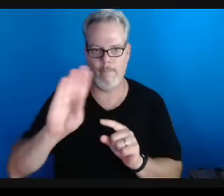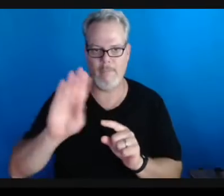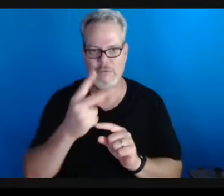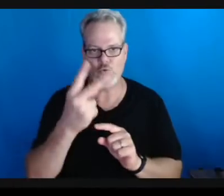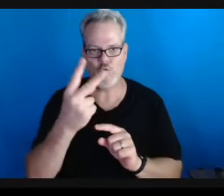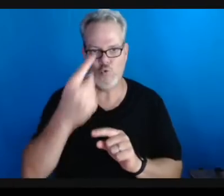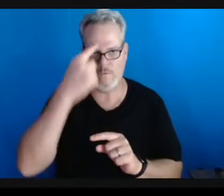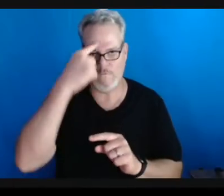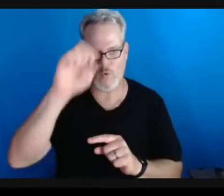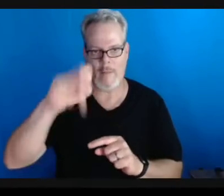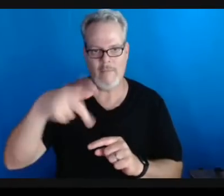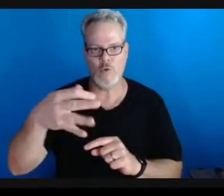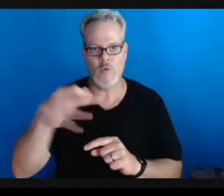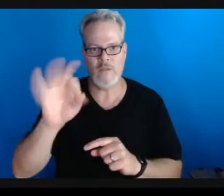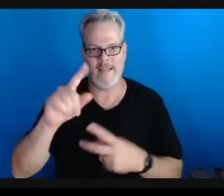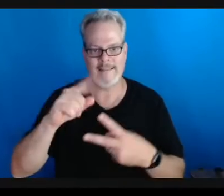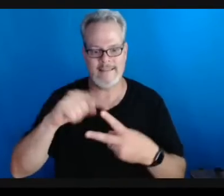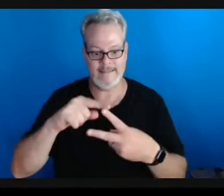So episode 20,